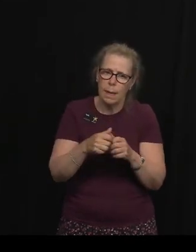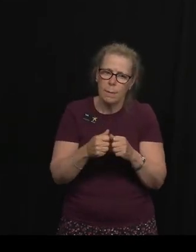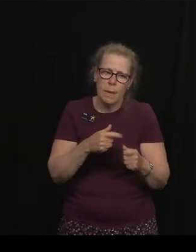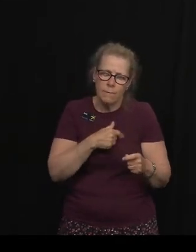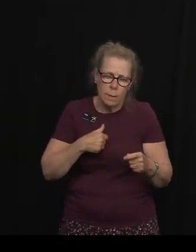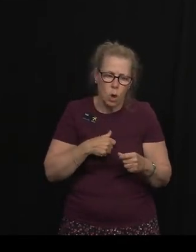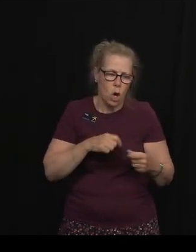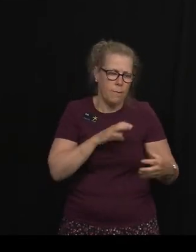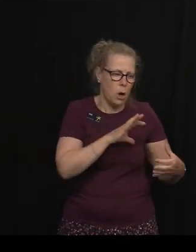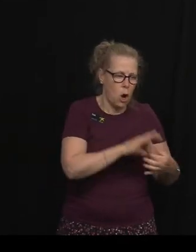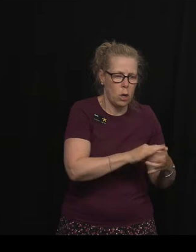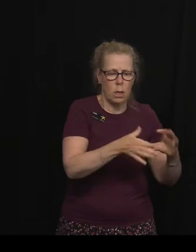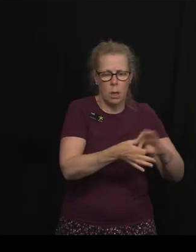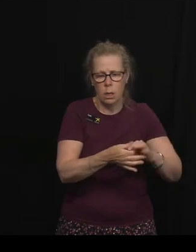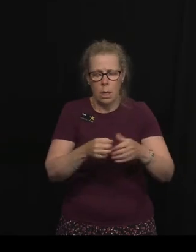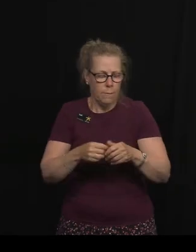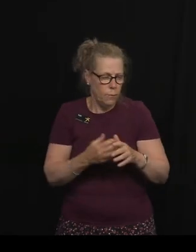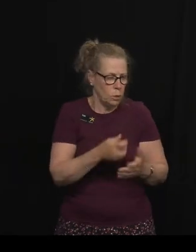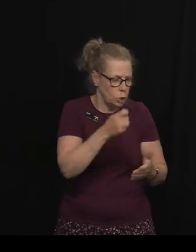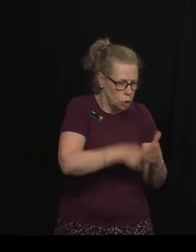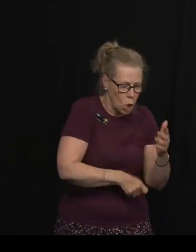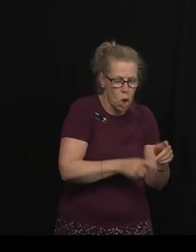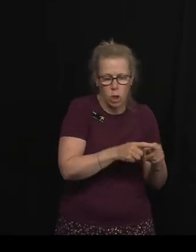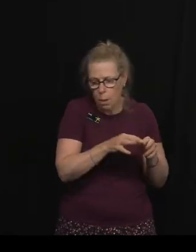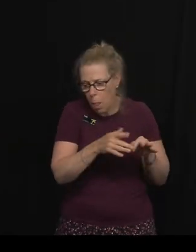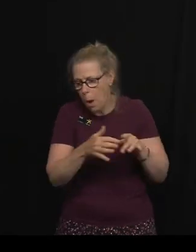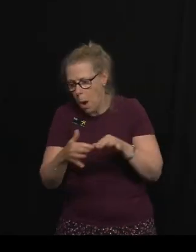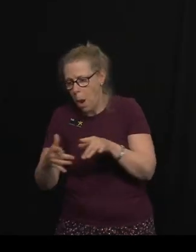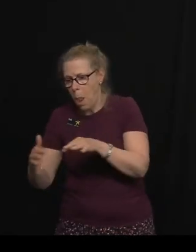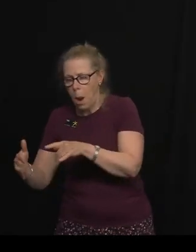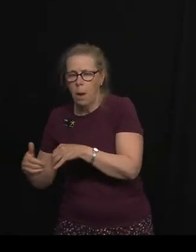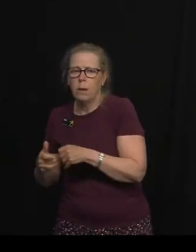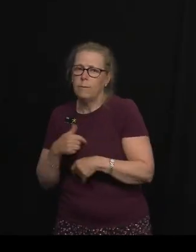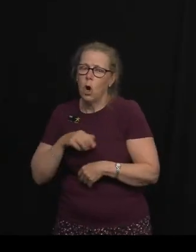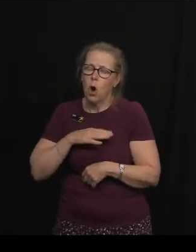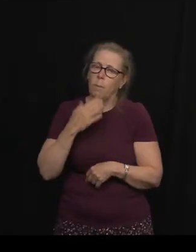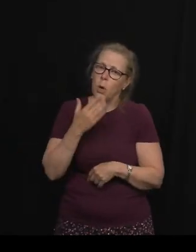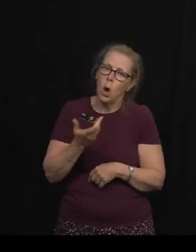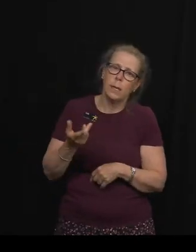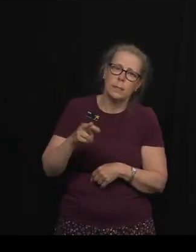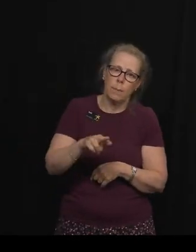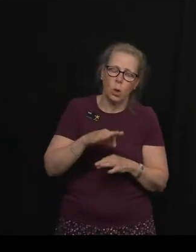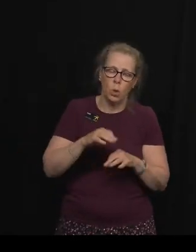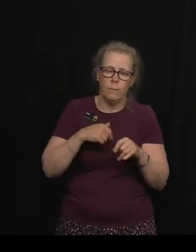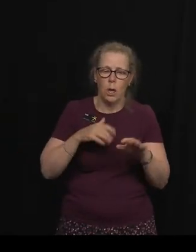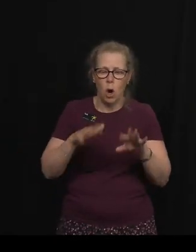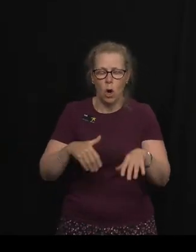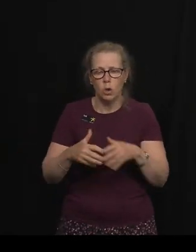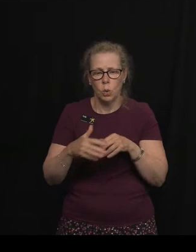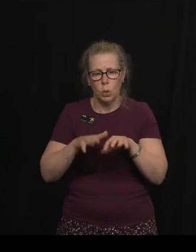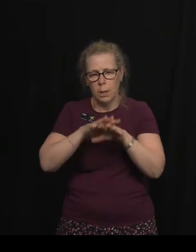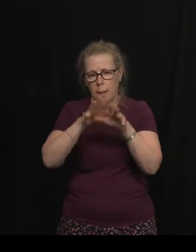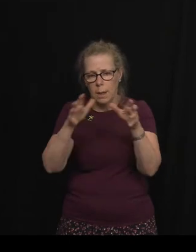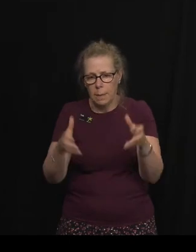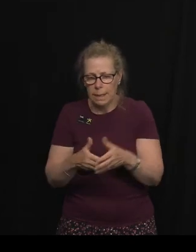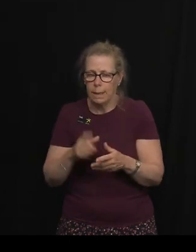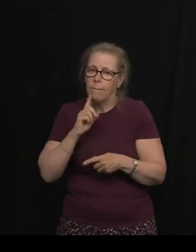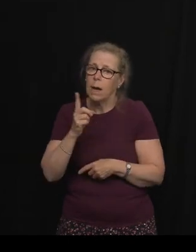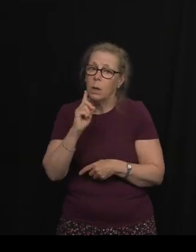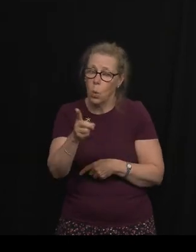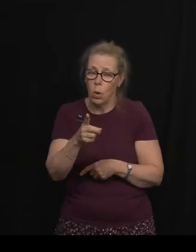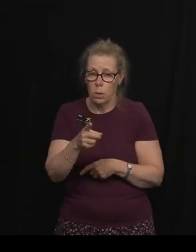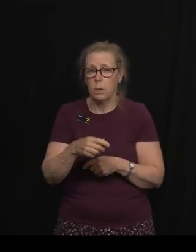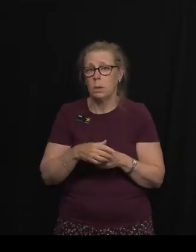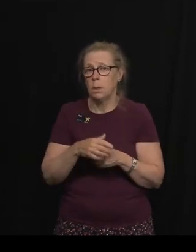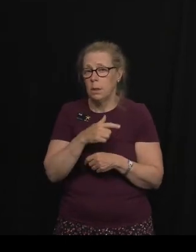chain here from the beginning, sharing the genetic sequences. We have good examples for how we do with pandemic influenza every year. That works quite